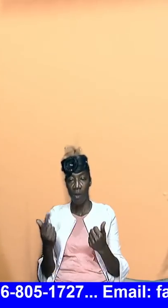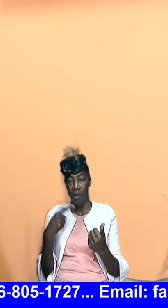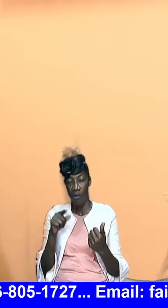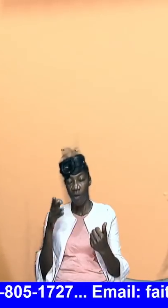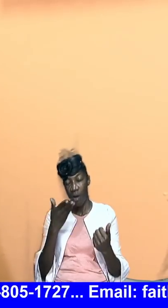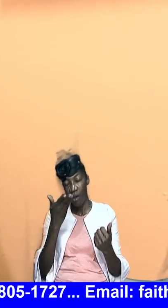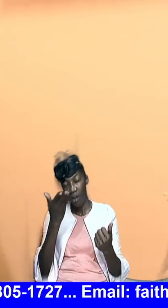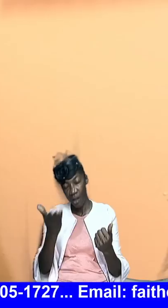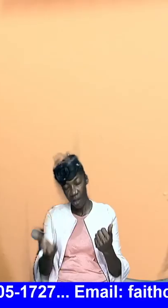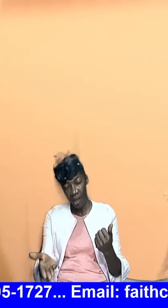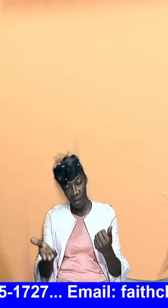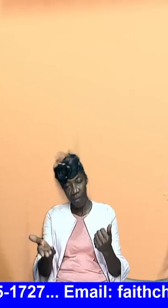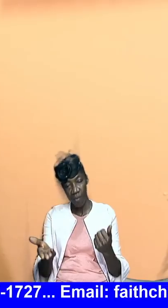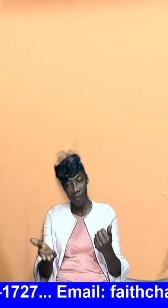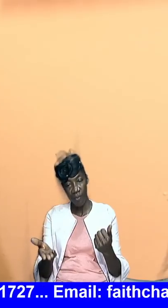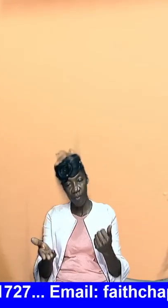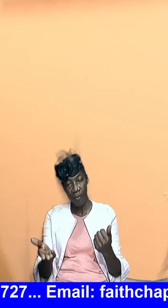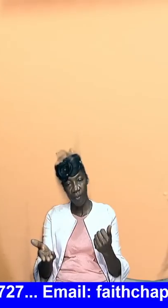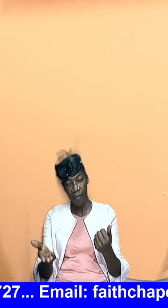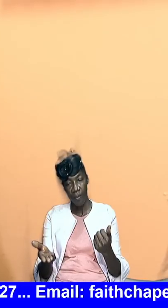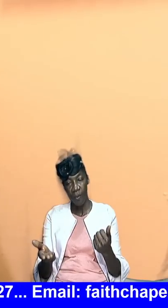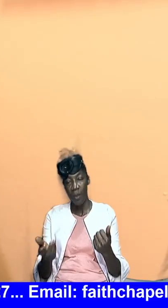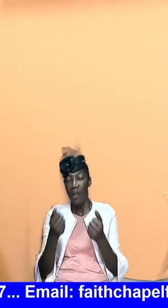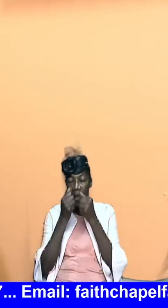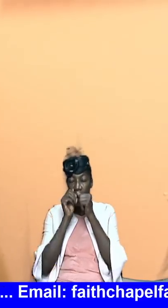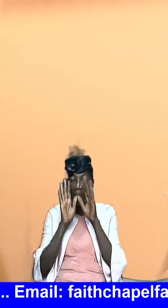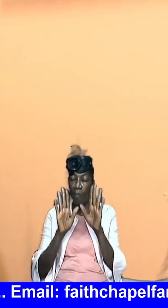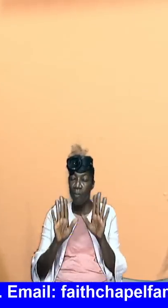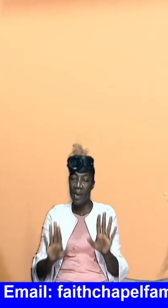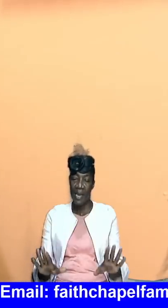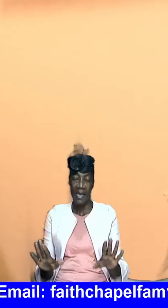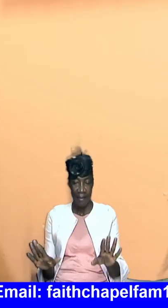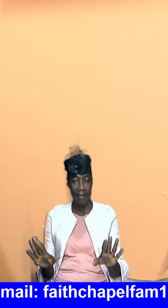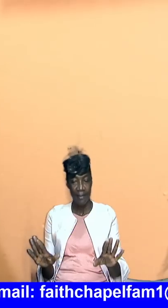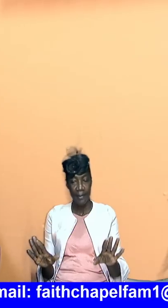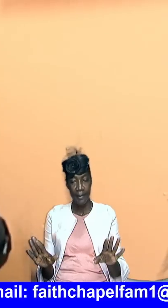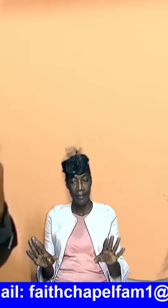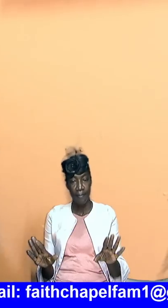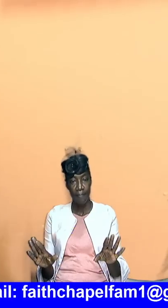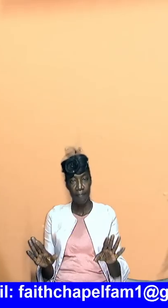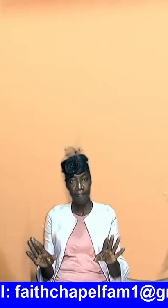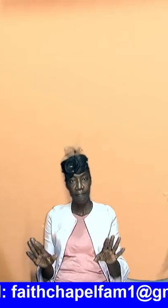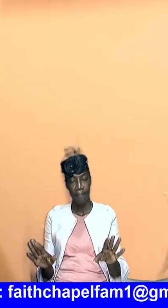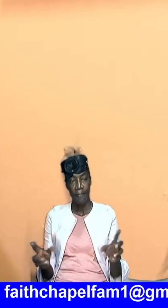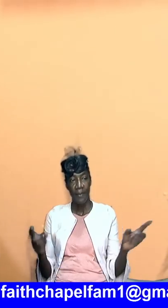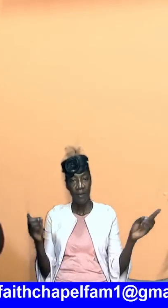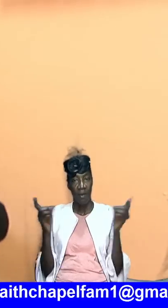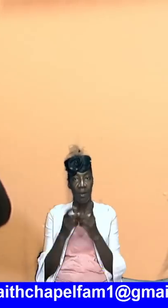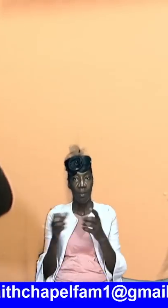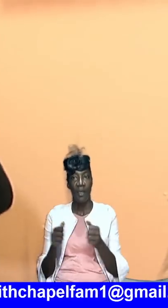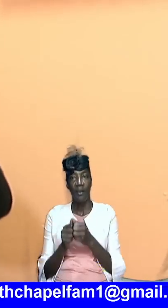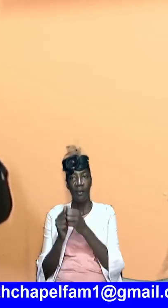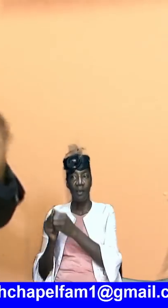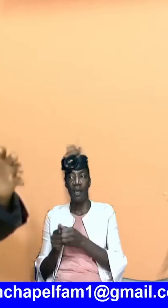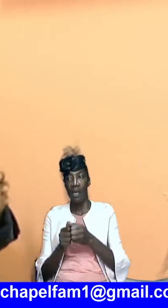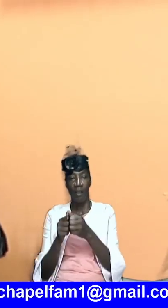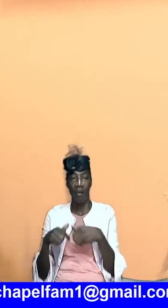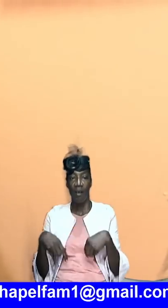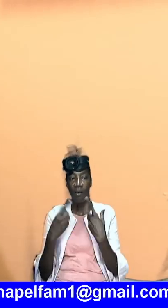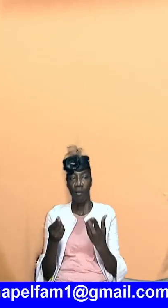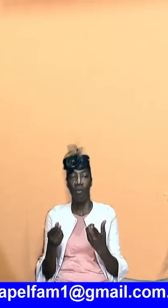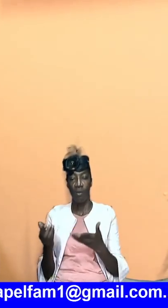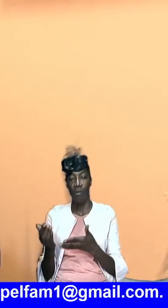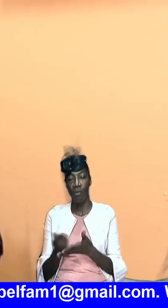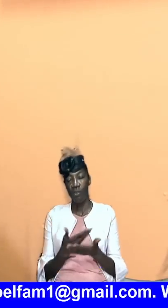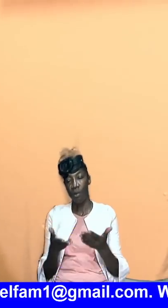their benefit, and they will be tremendously blessed. And as we meet together and go through a couple